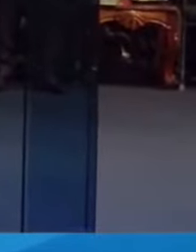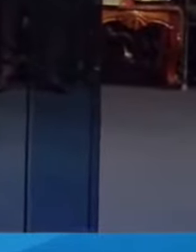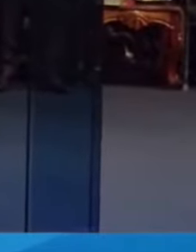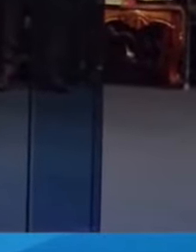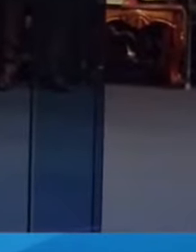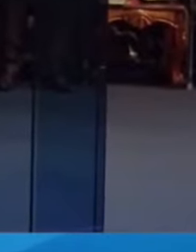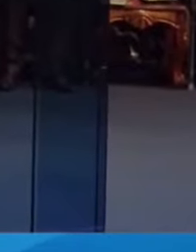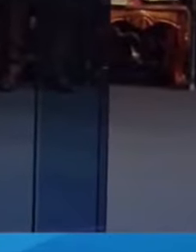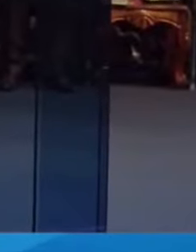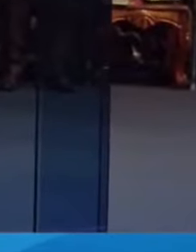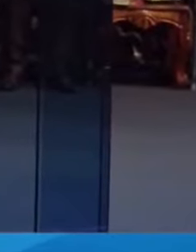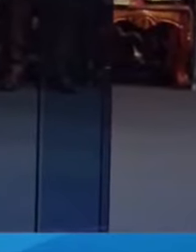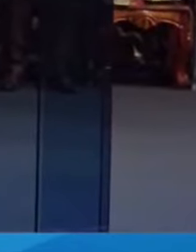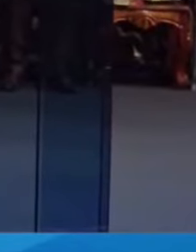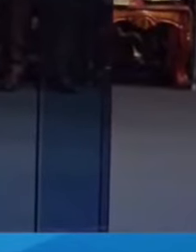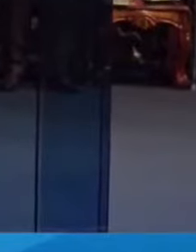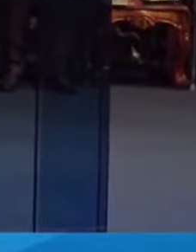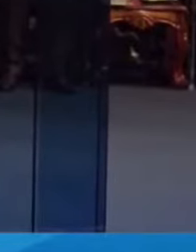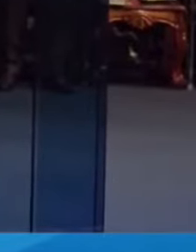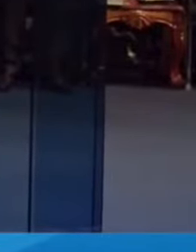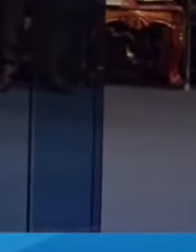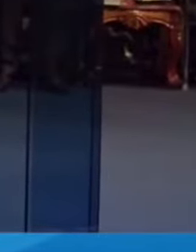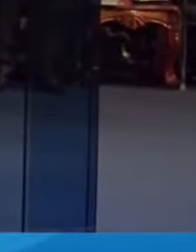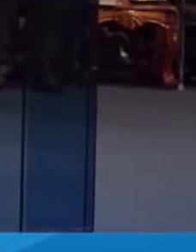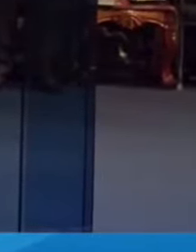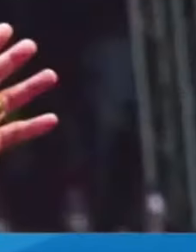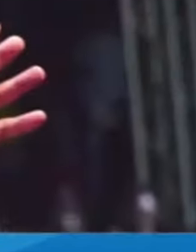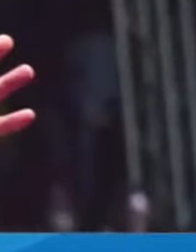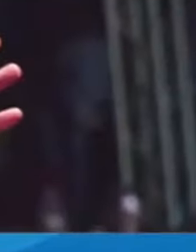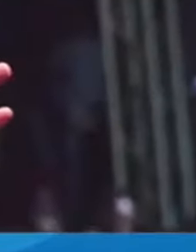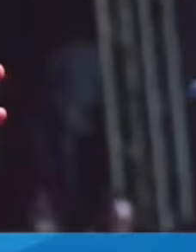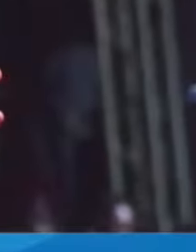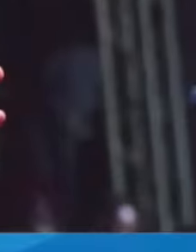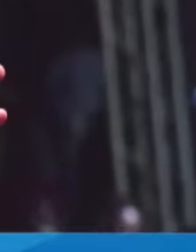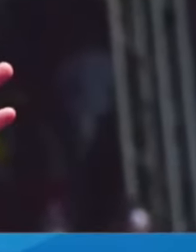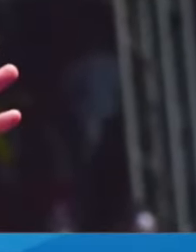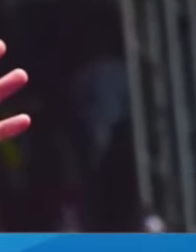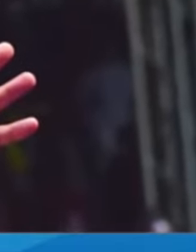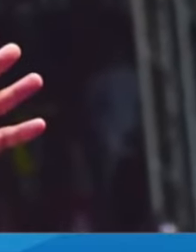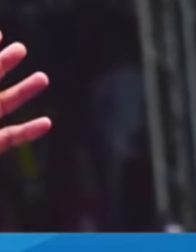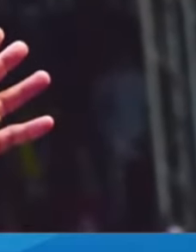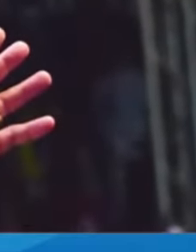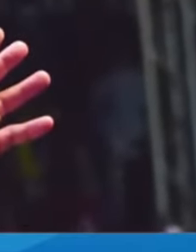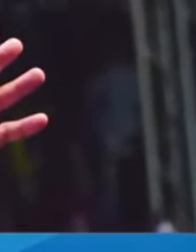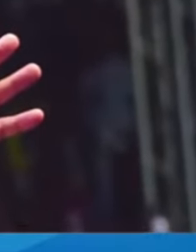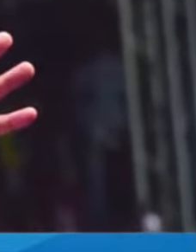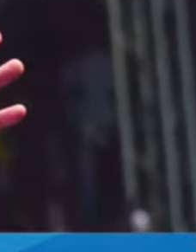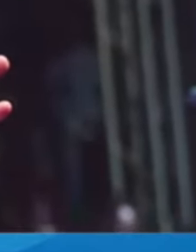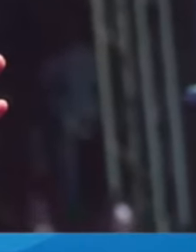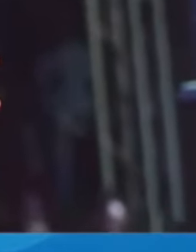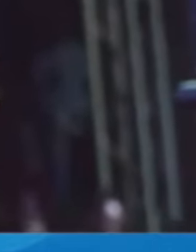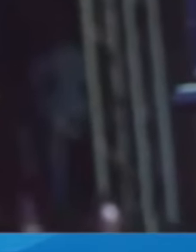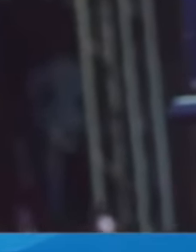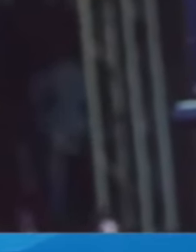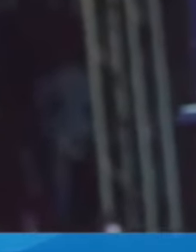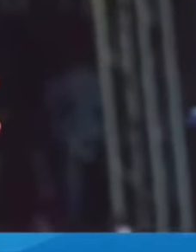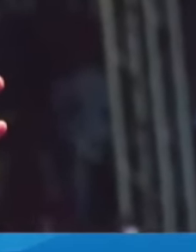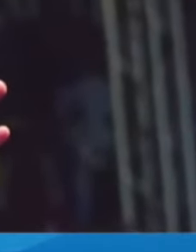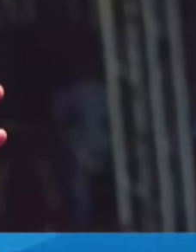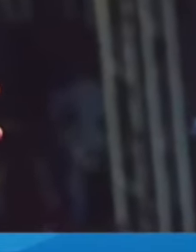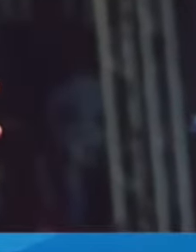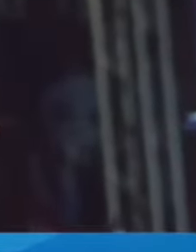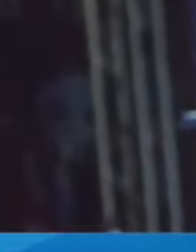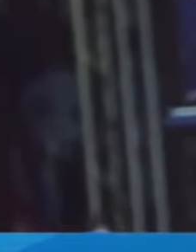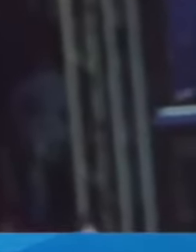name fulfill your word to Abraham to